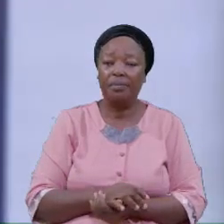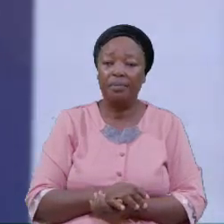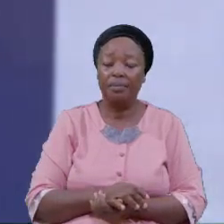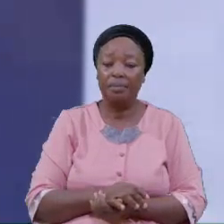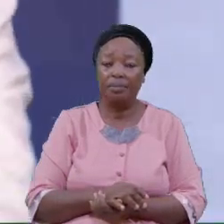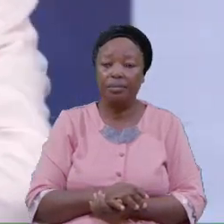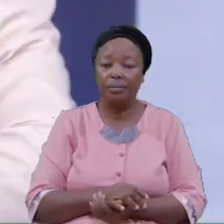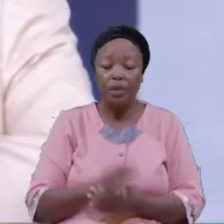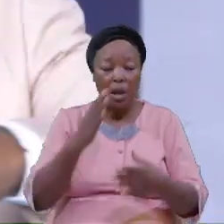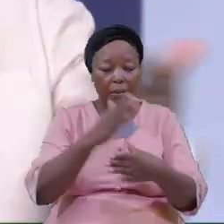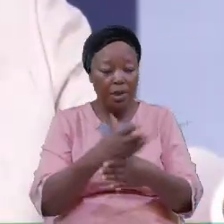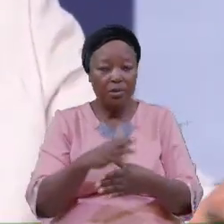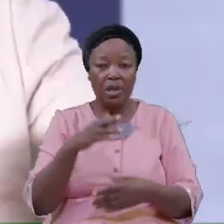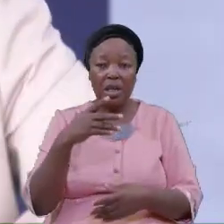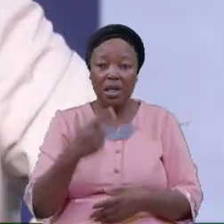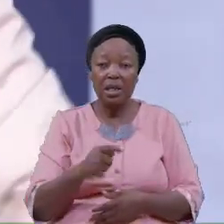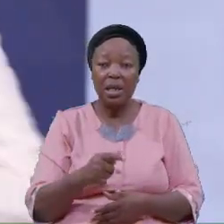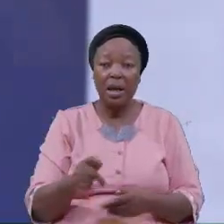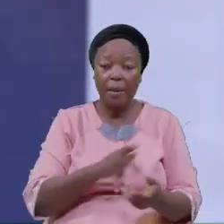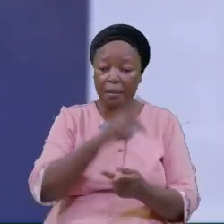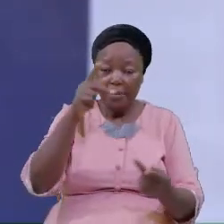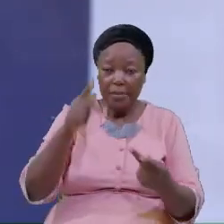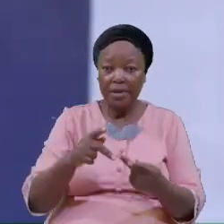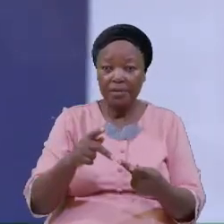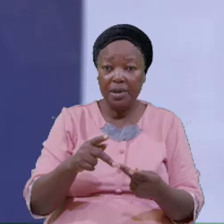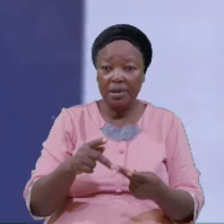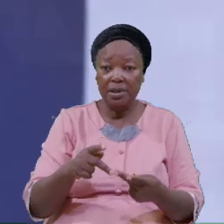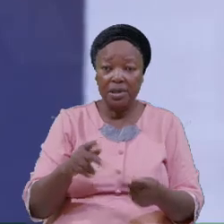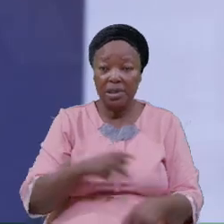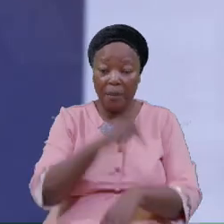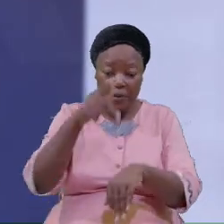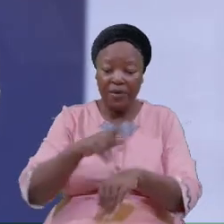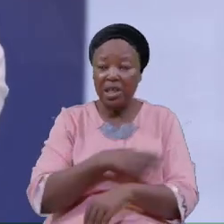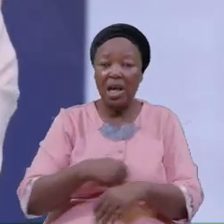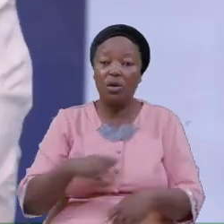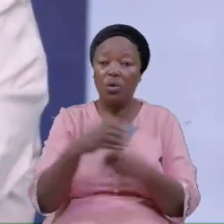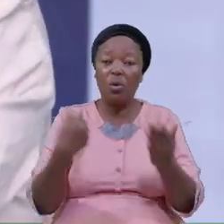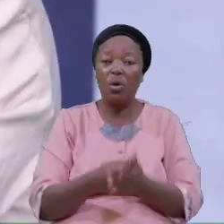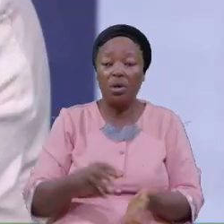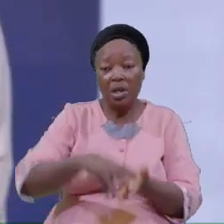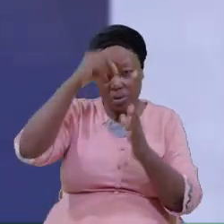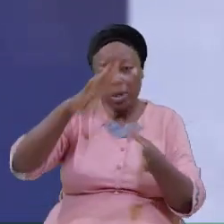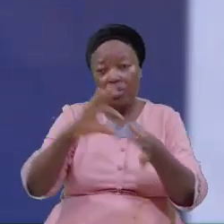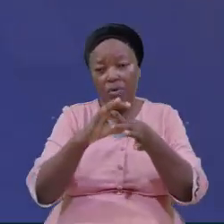Between the prefect and the student union, he's a peacemaker.